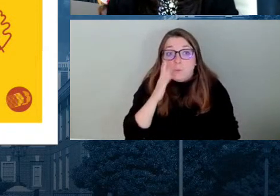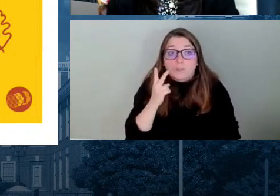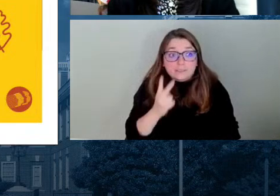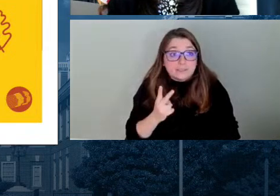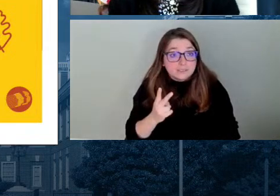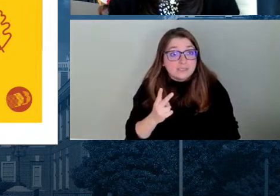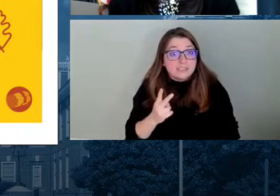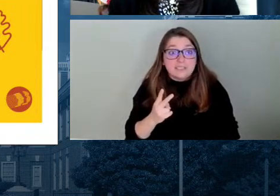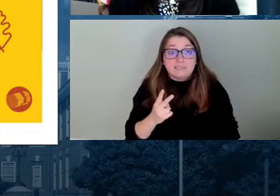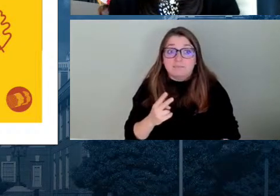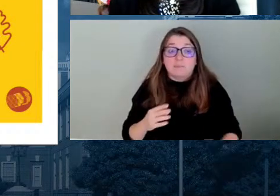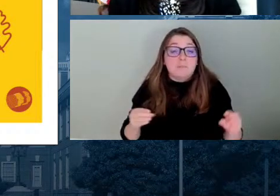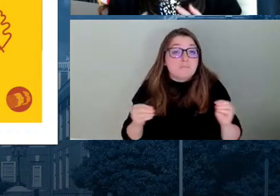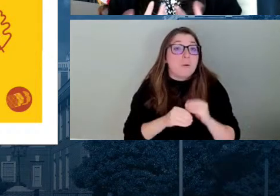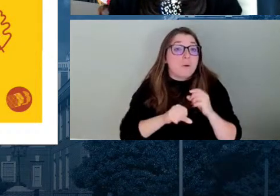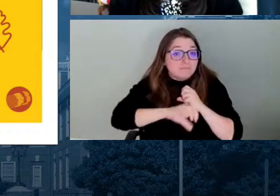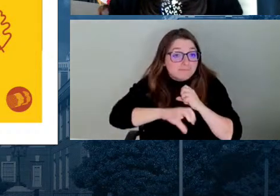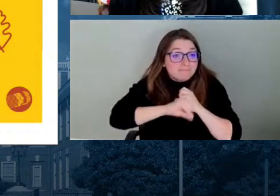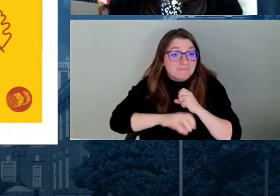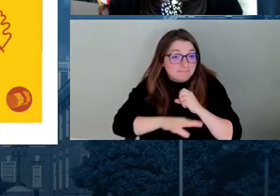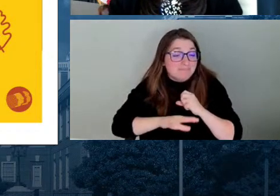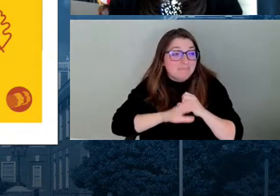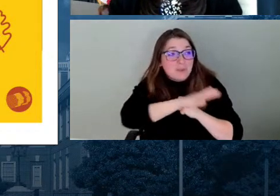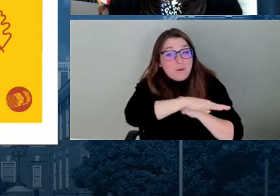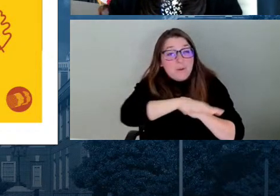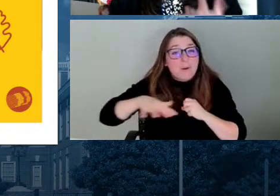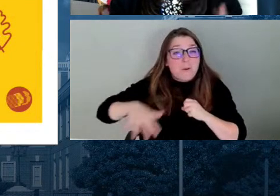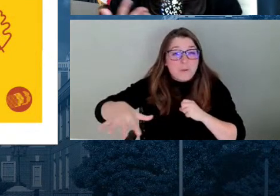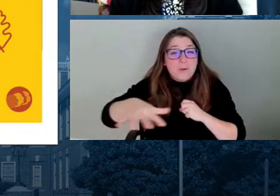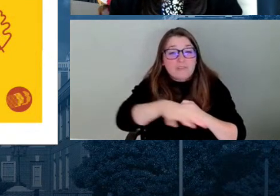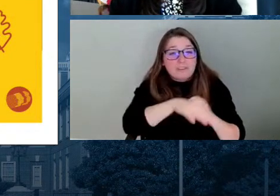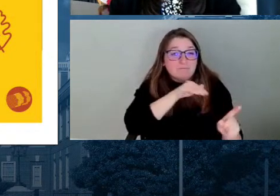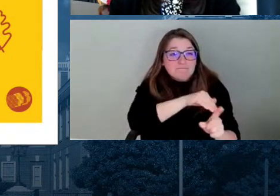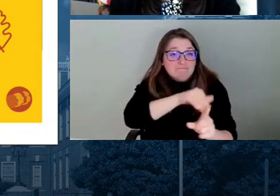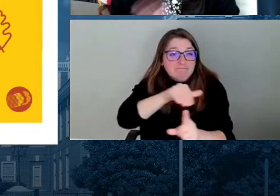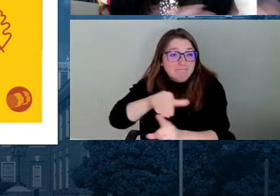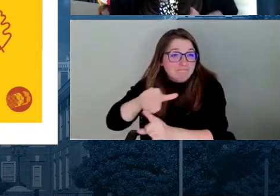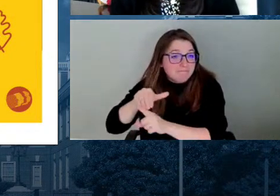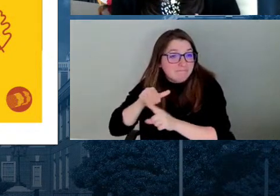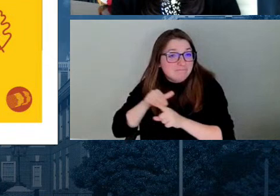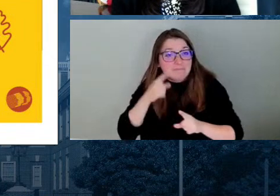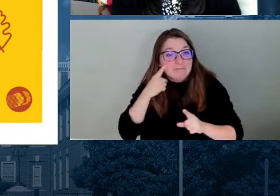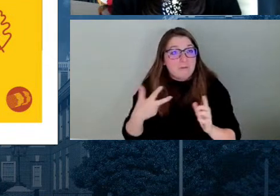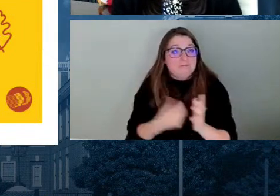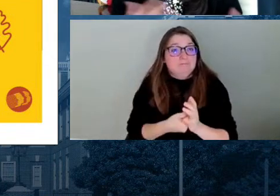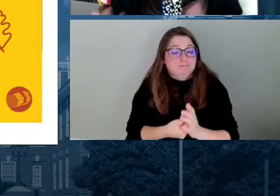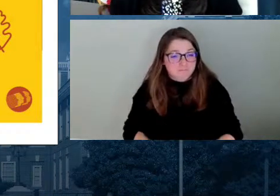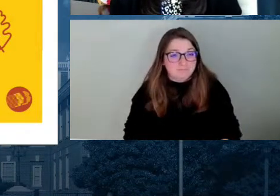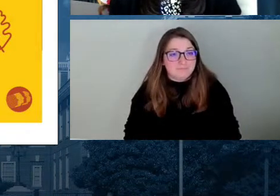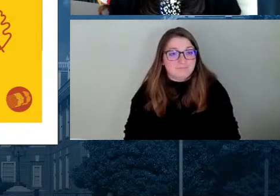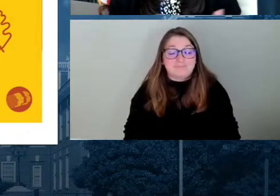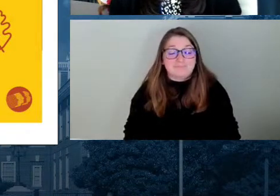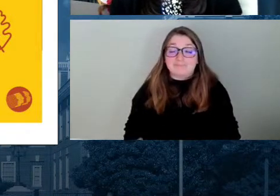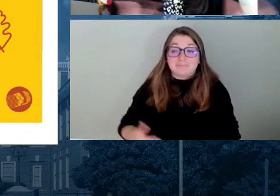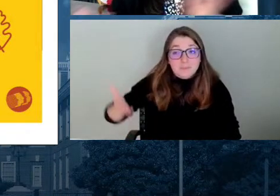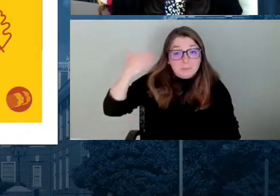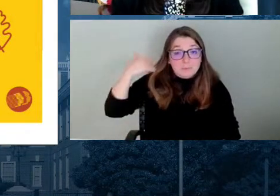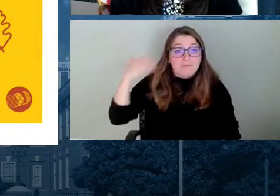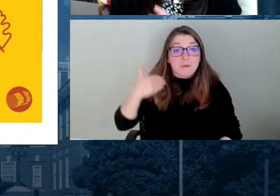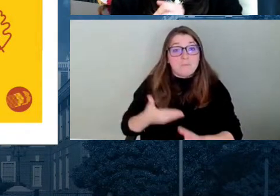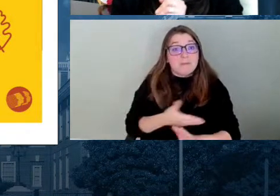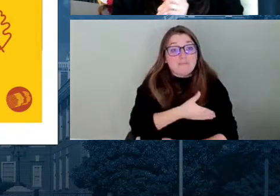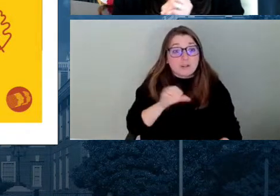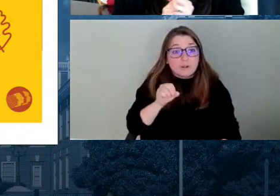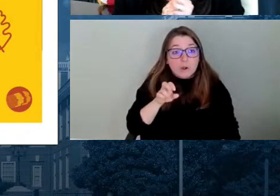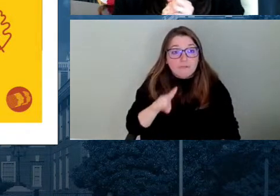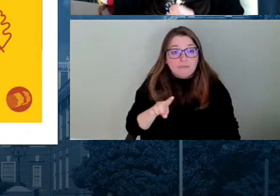campaign, again, to remind everyone. And I will say we have heard, especially during a pre-COVID world, people say, well, I want to